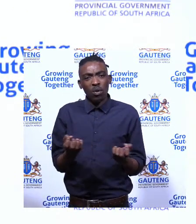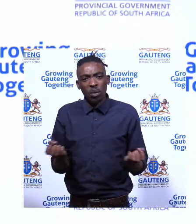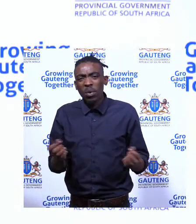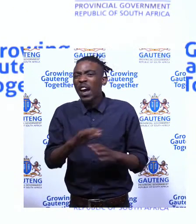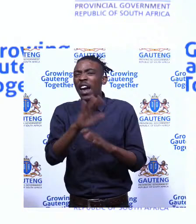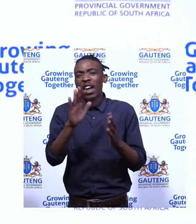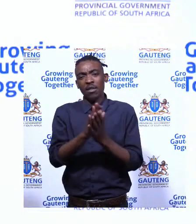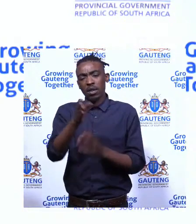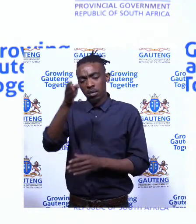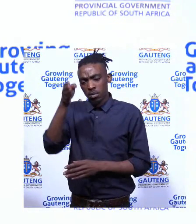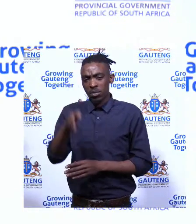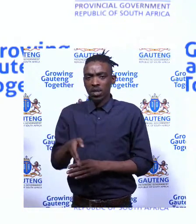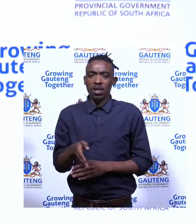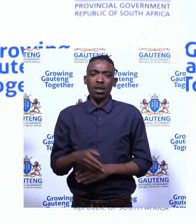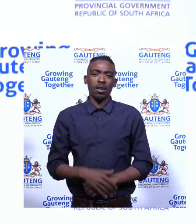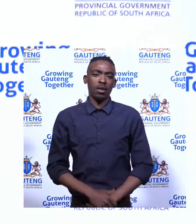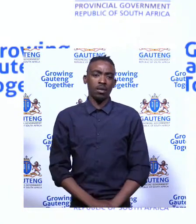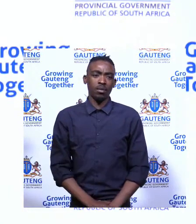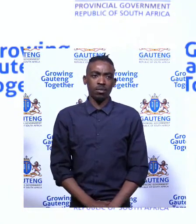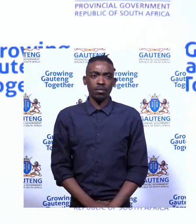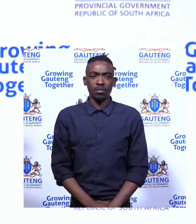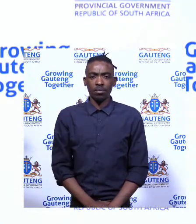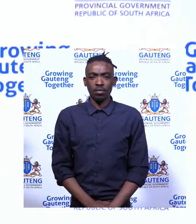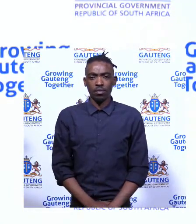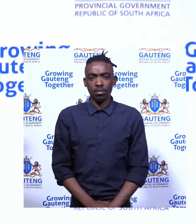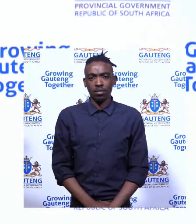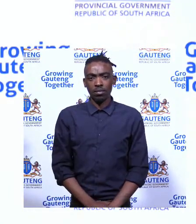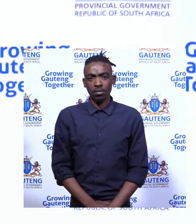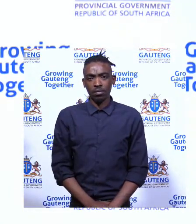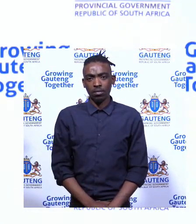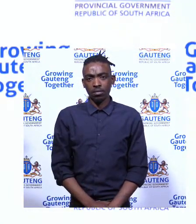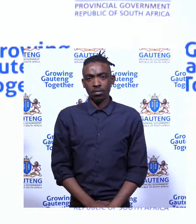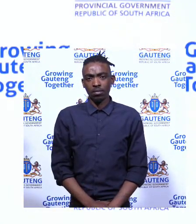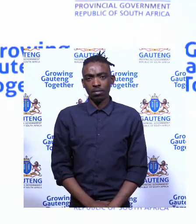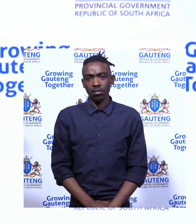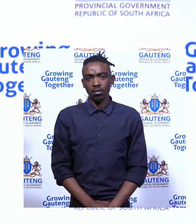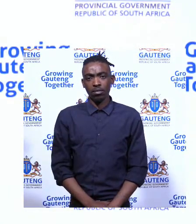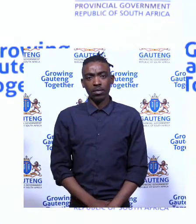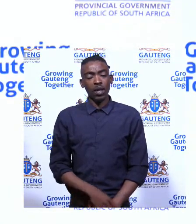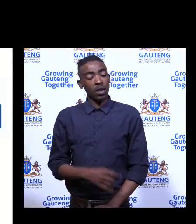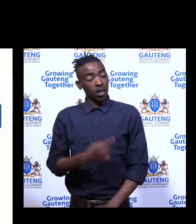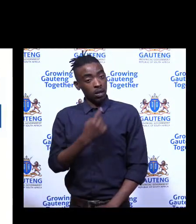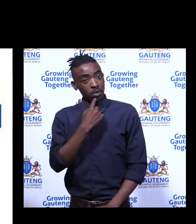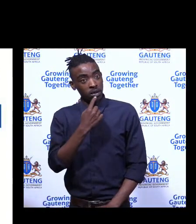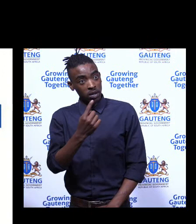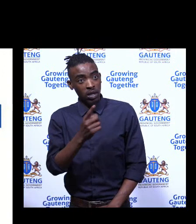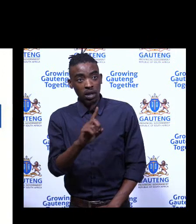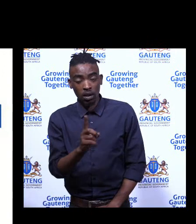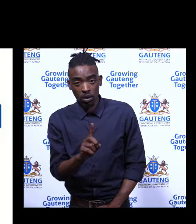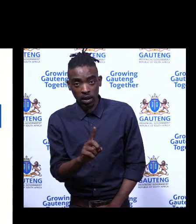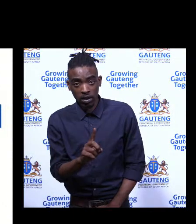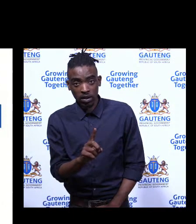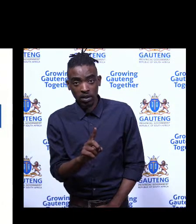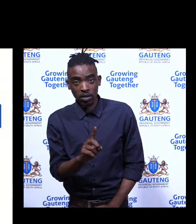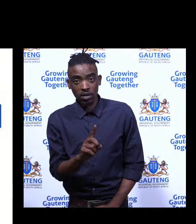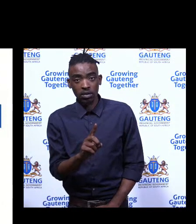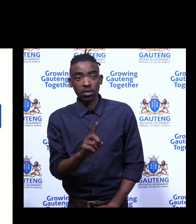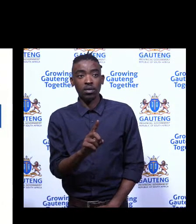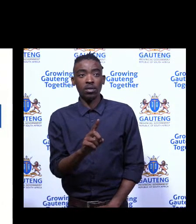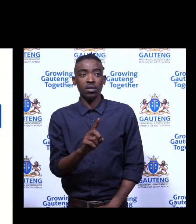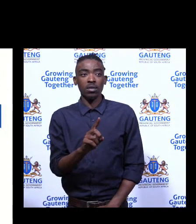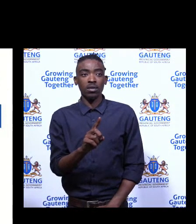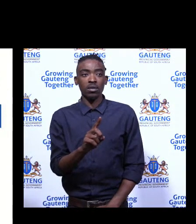bed it was purposed for. And so we want to say that we need to strengthen